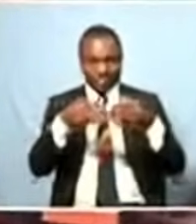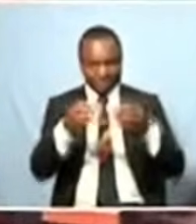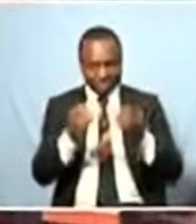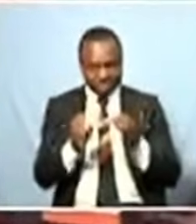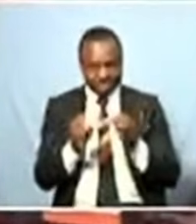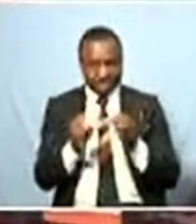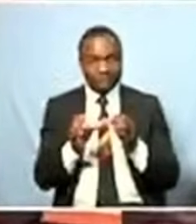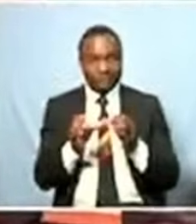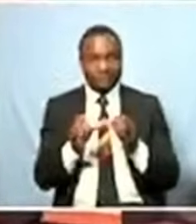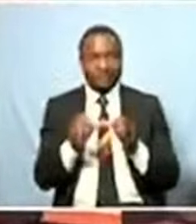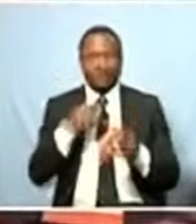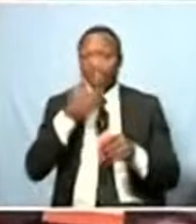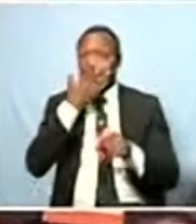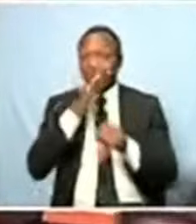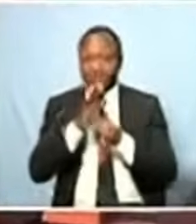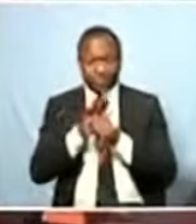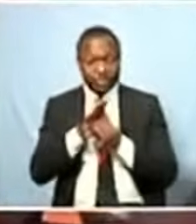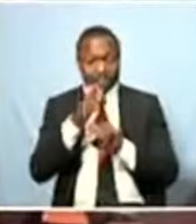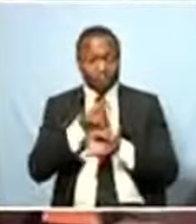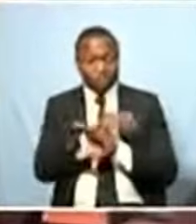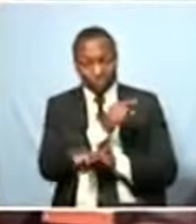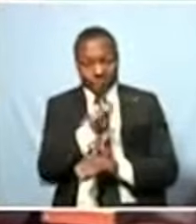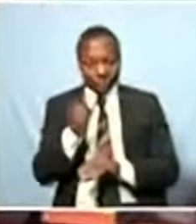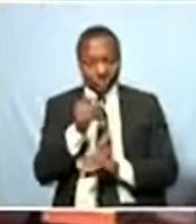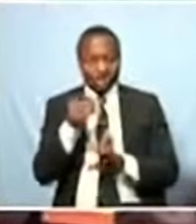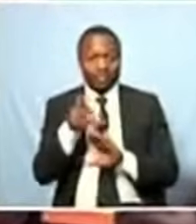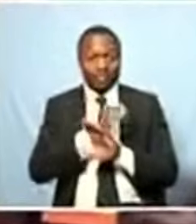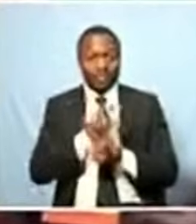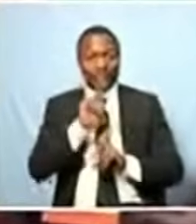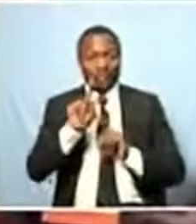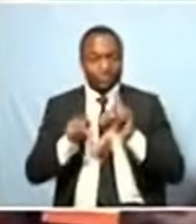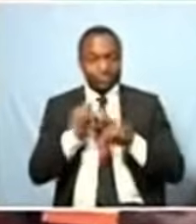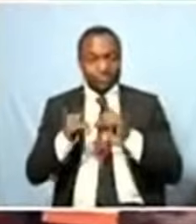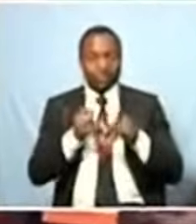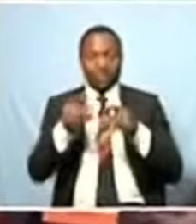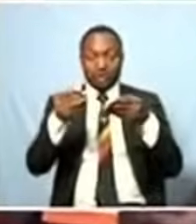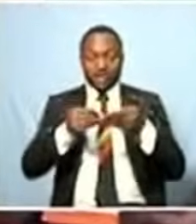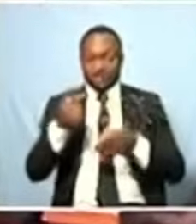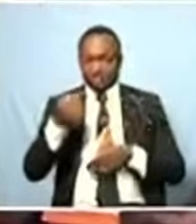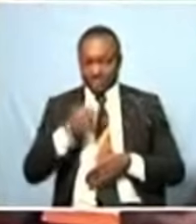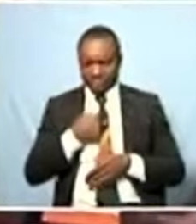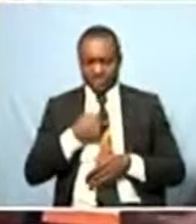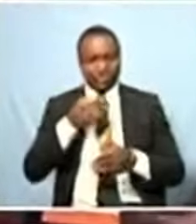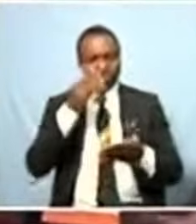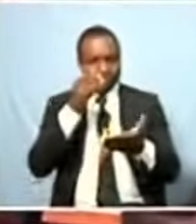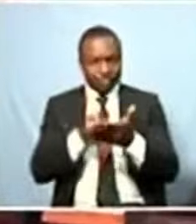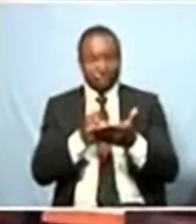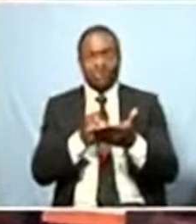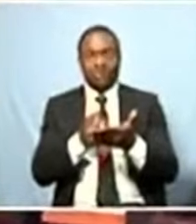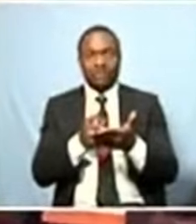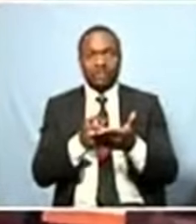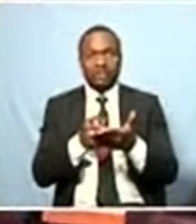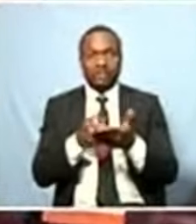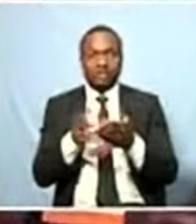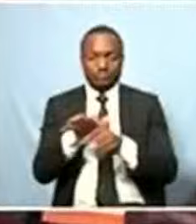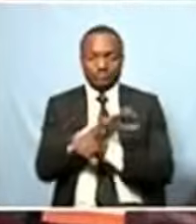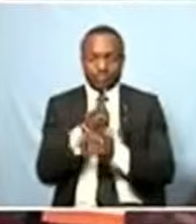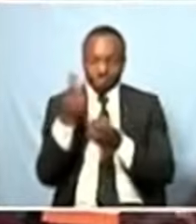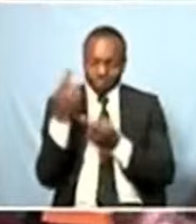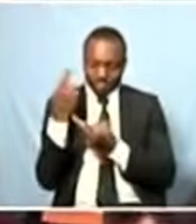I pledge before you and before the people who entrusted me with this sacred